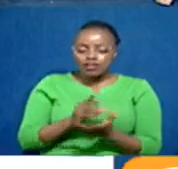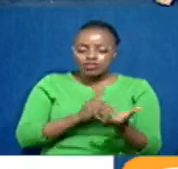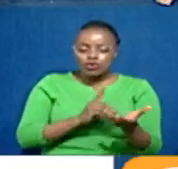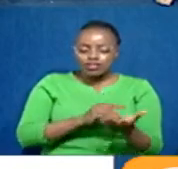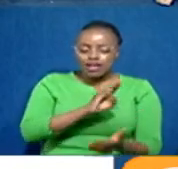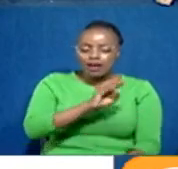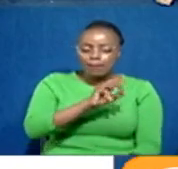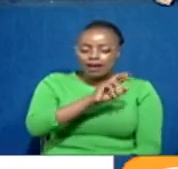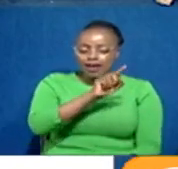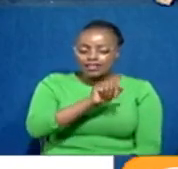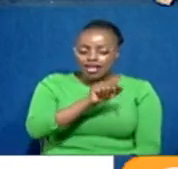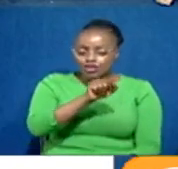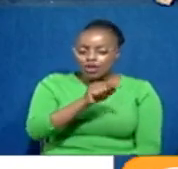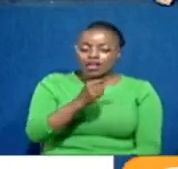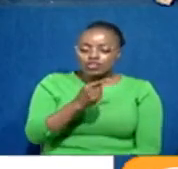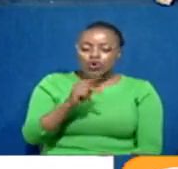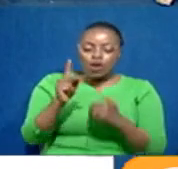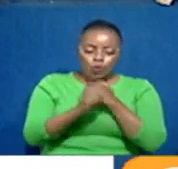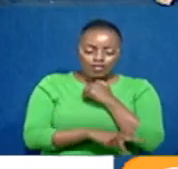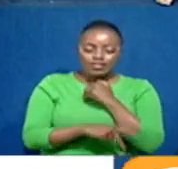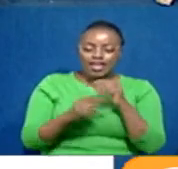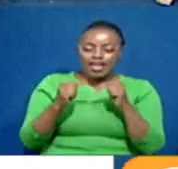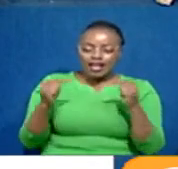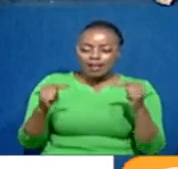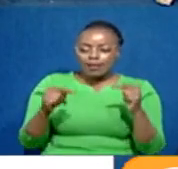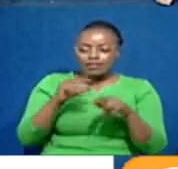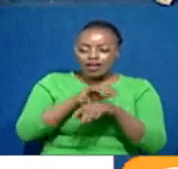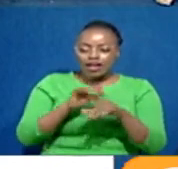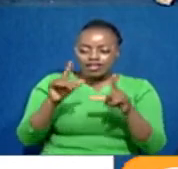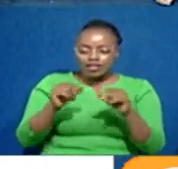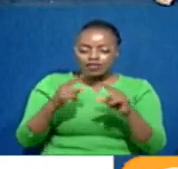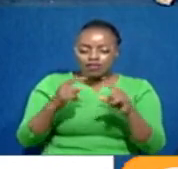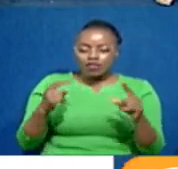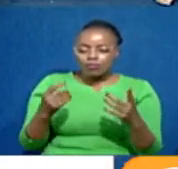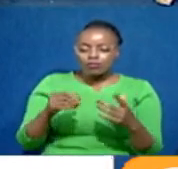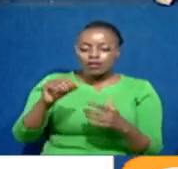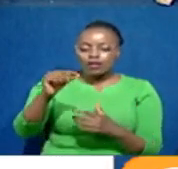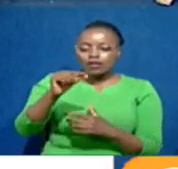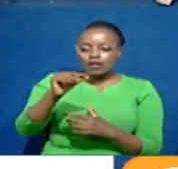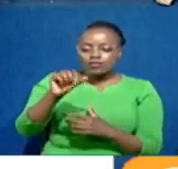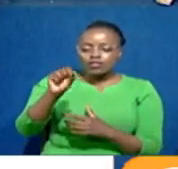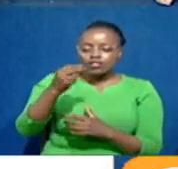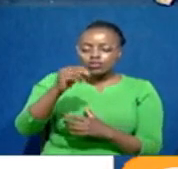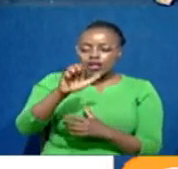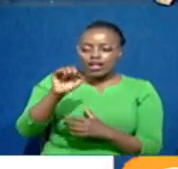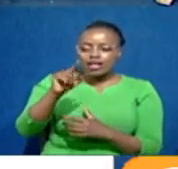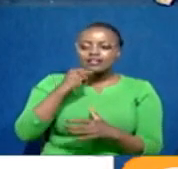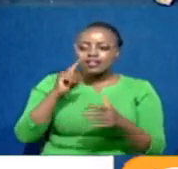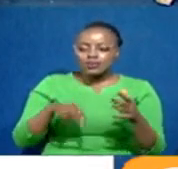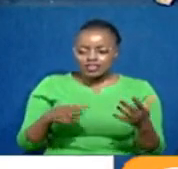Dr. Baraza, you know, women, you are your own worst enemies. I just got a message here from Gladys Chalet, woman rep, Uasin Gishu. She